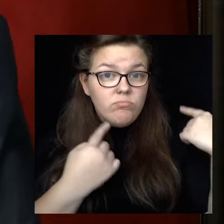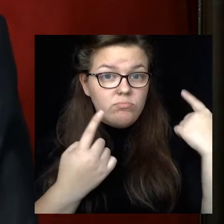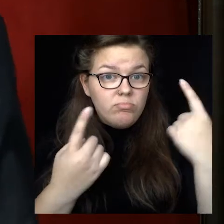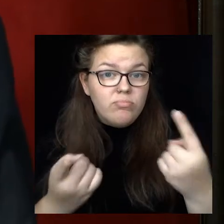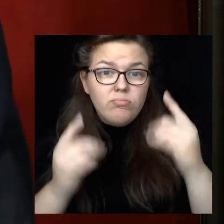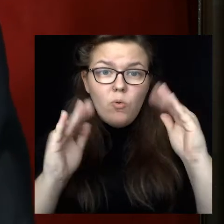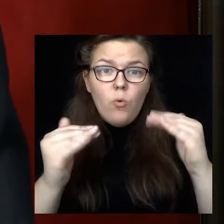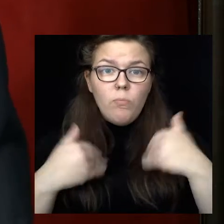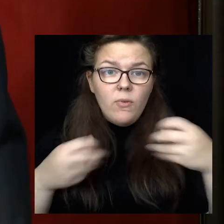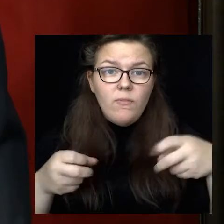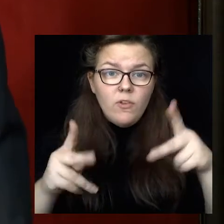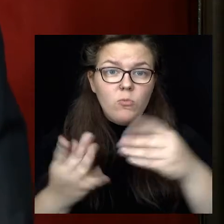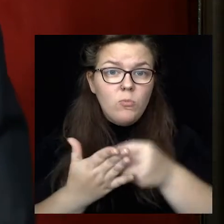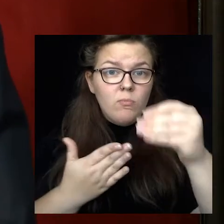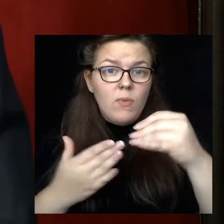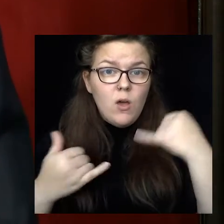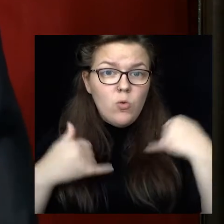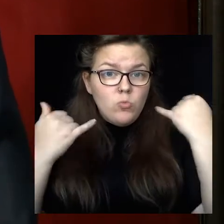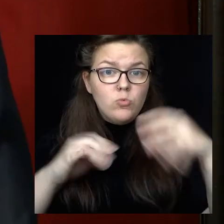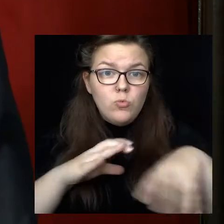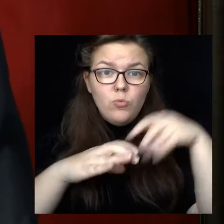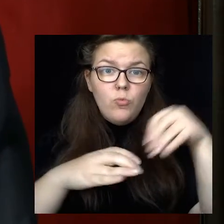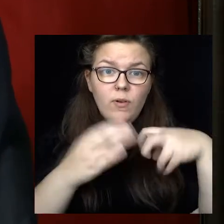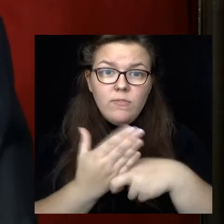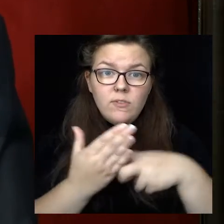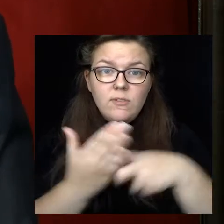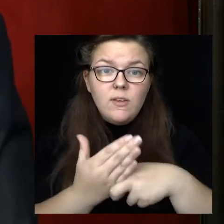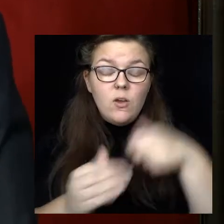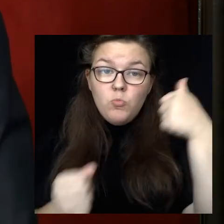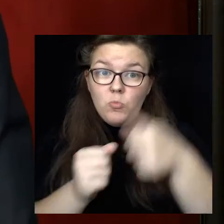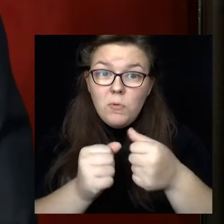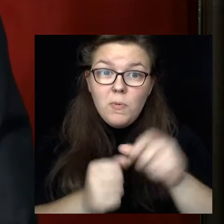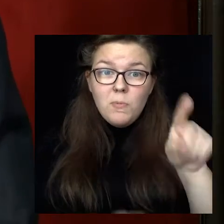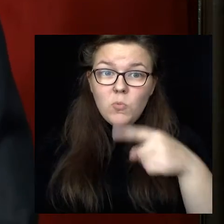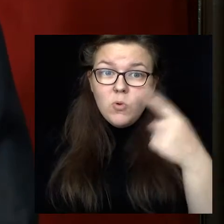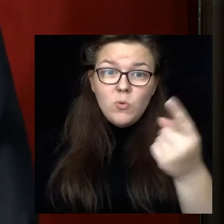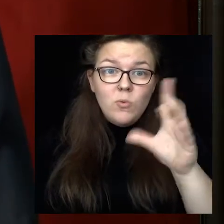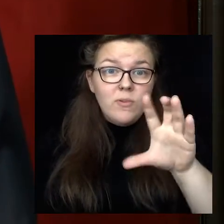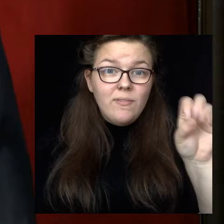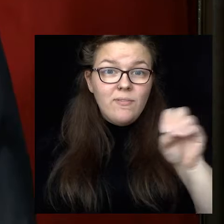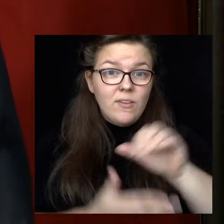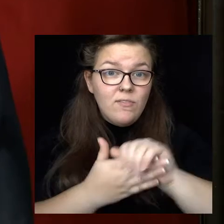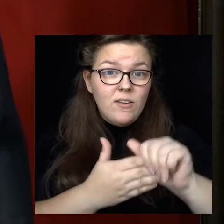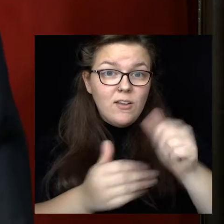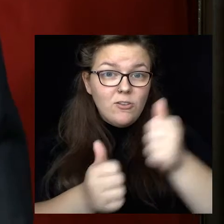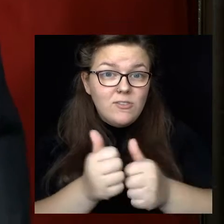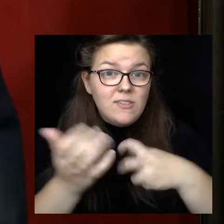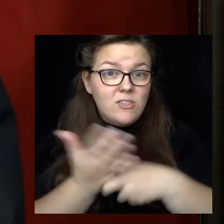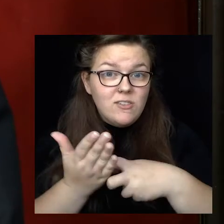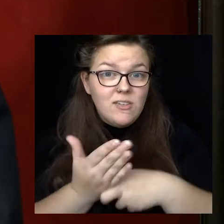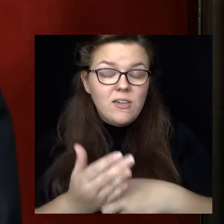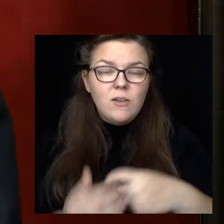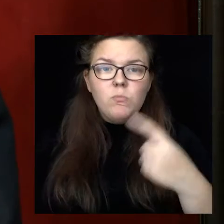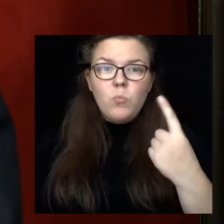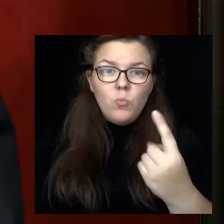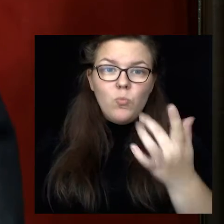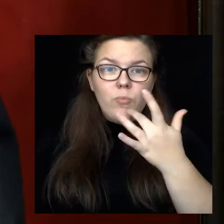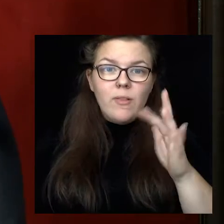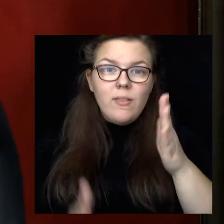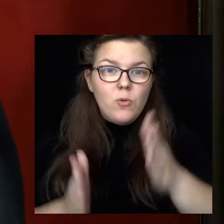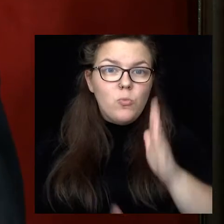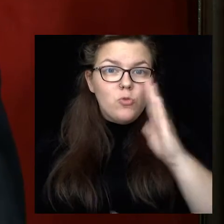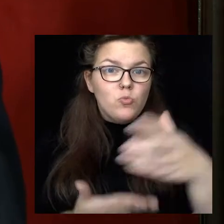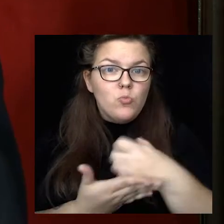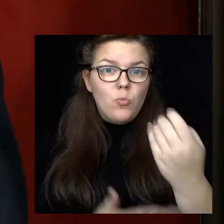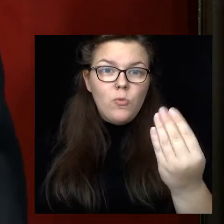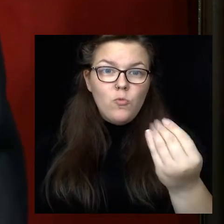this evening, we hope you've had a chance to purchase a jewelry raffle ticket. Remember, the tickets are only $50 each, and one lucky person will